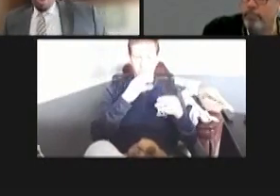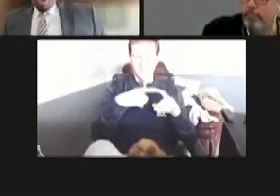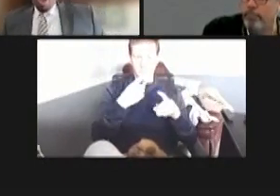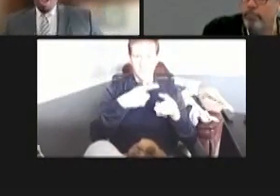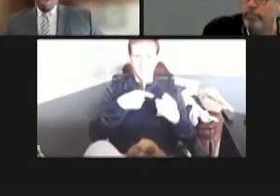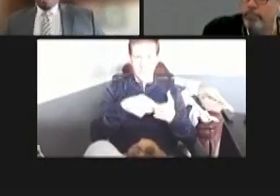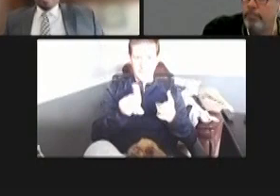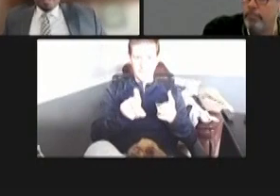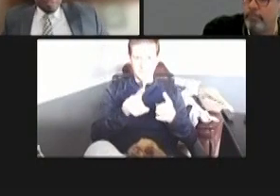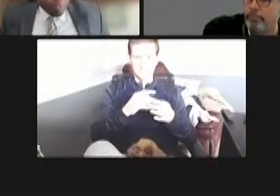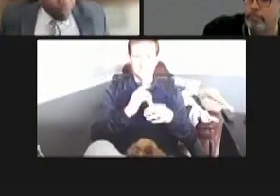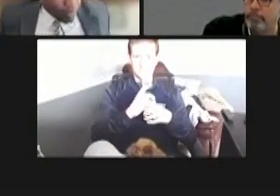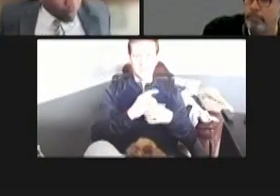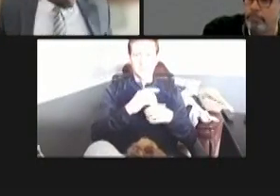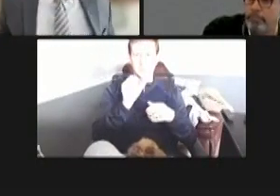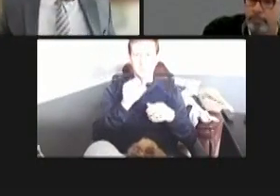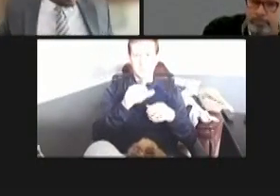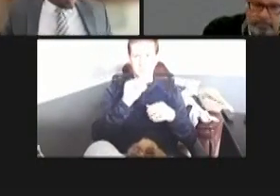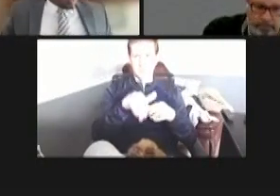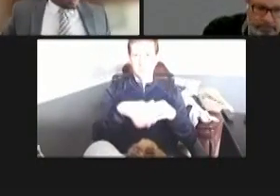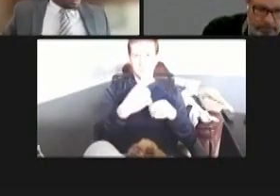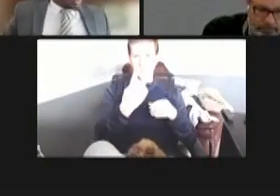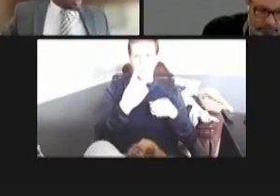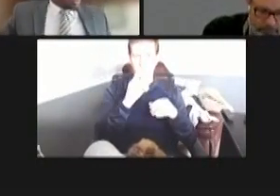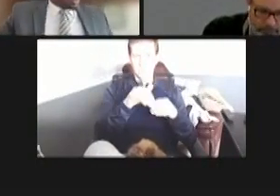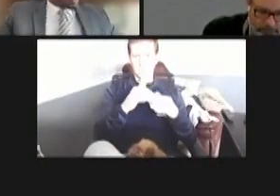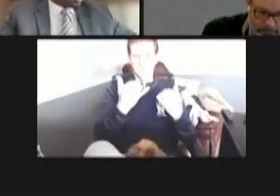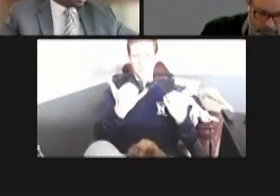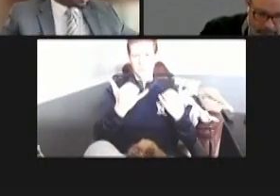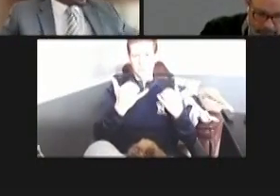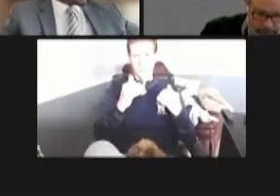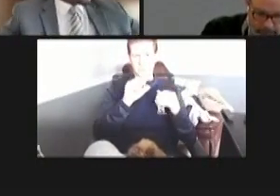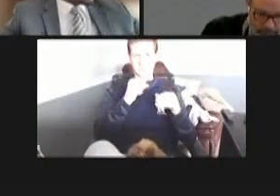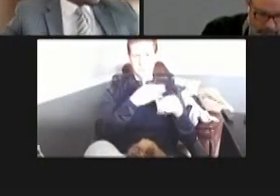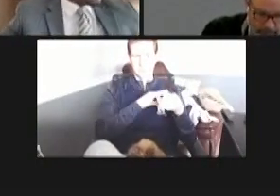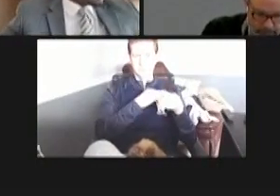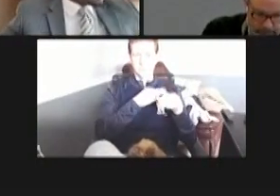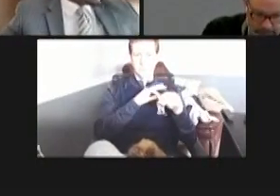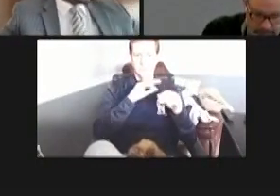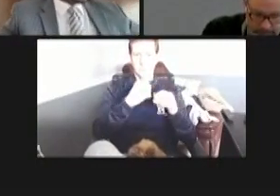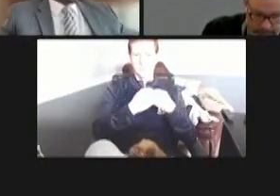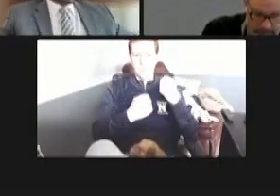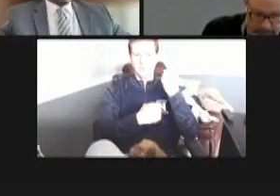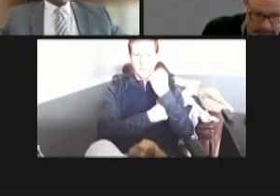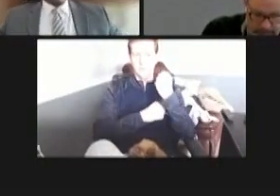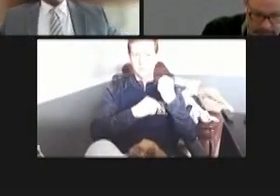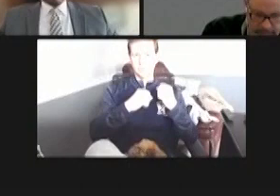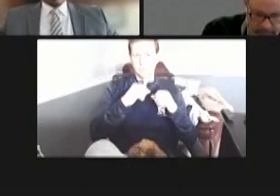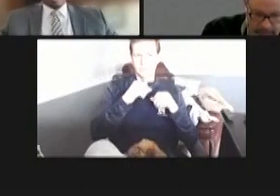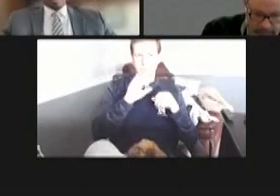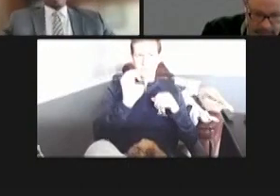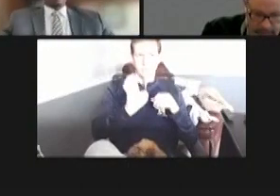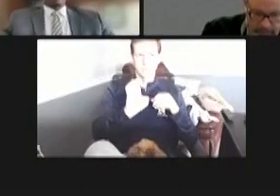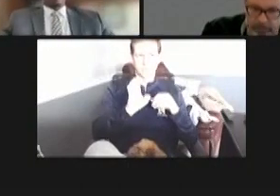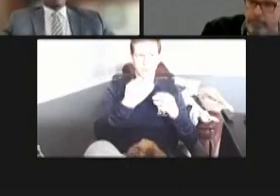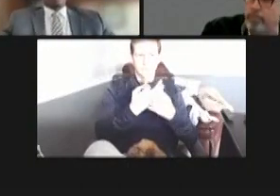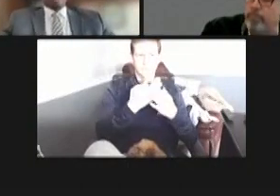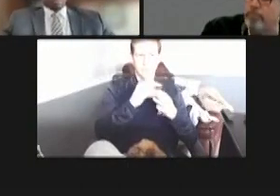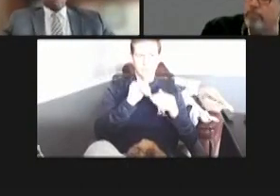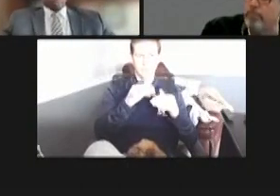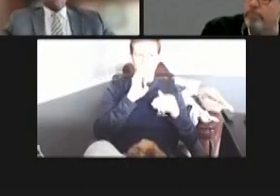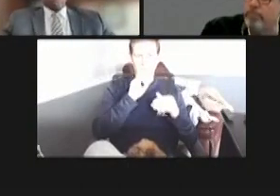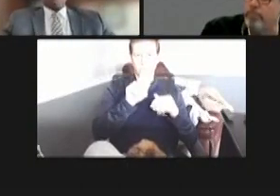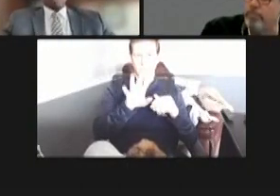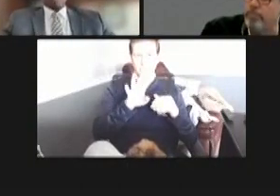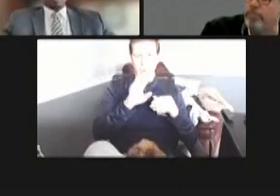paid. No, absolutely. So that's the one that's currently up, which is the Pittsburgh Foundation Emergency Fund. That one is going to be a 24-hour